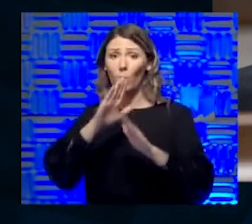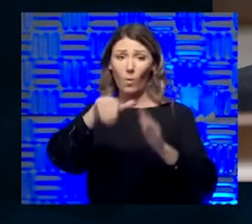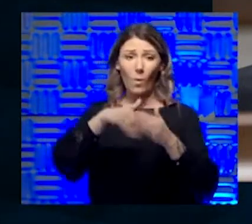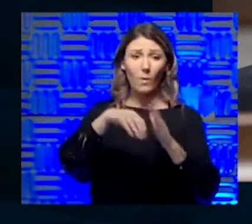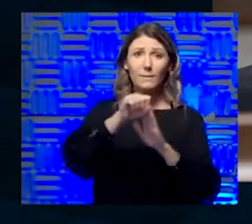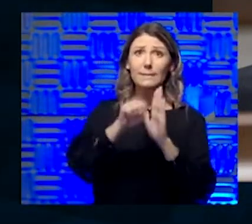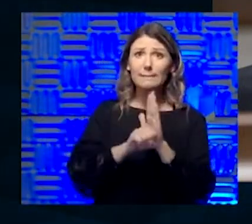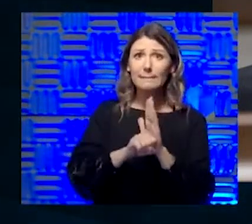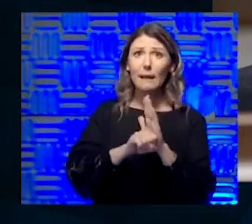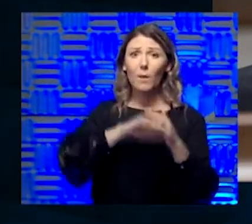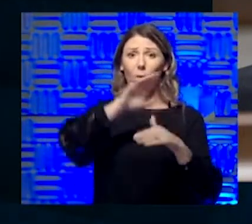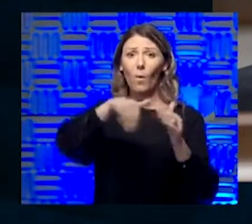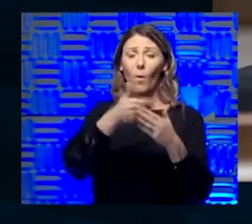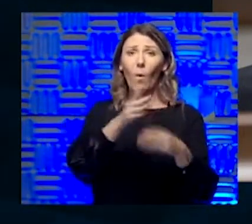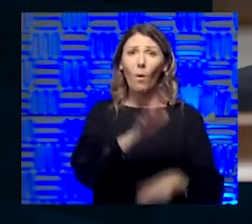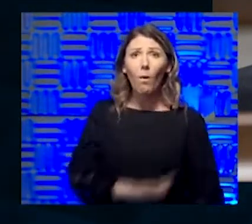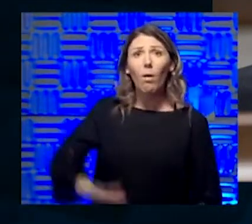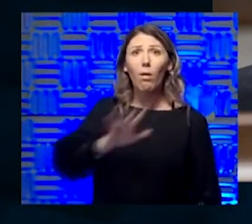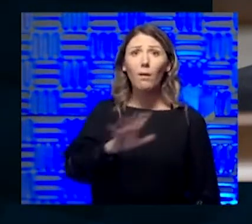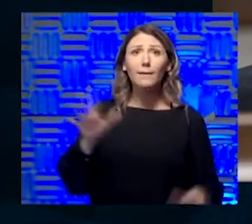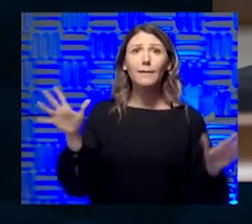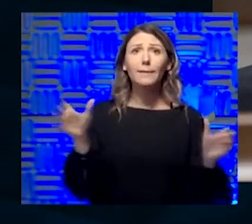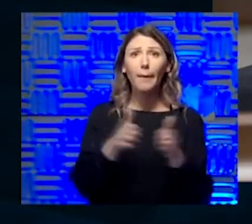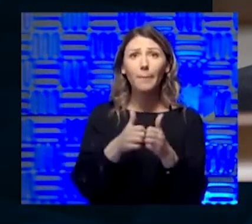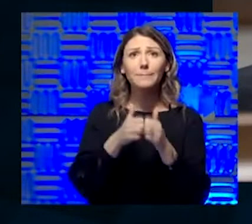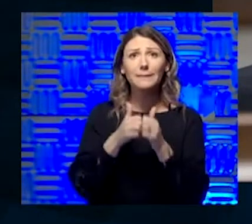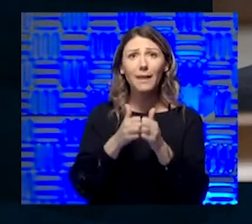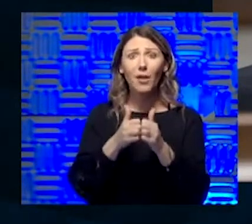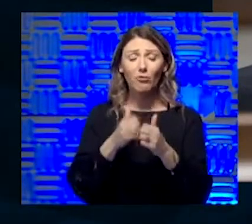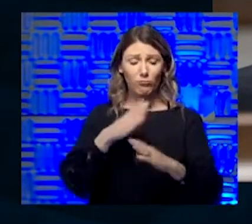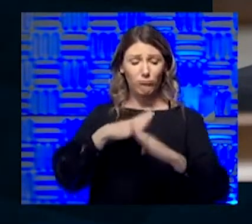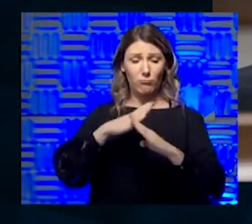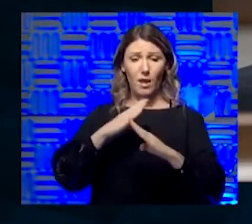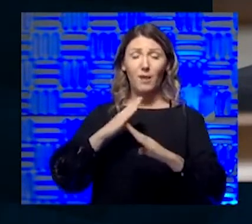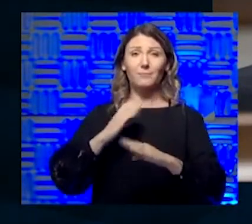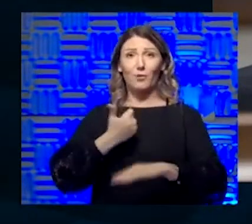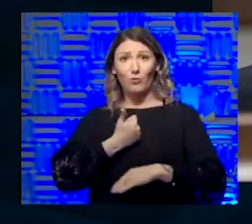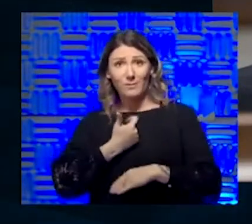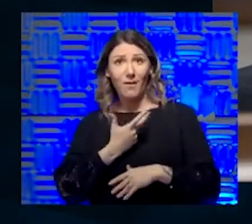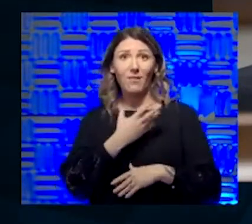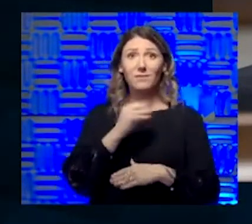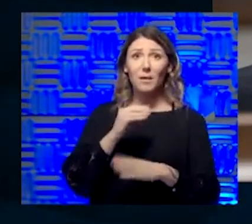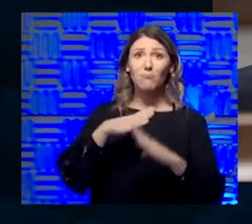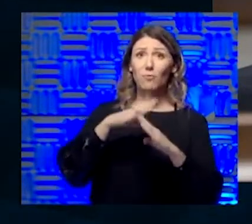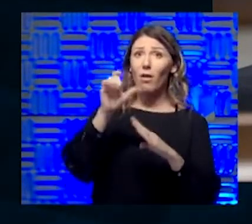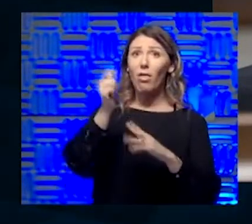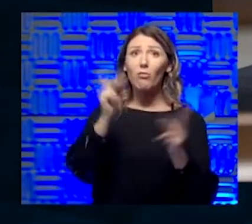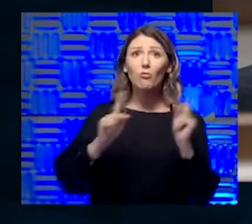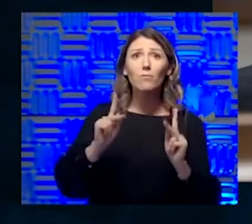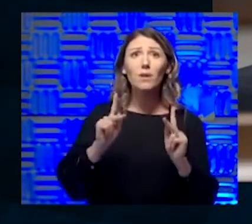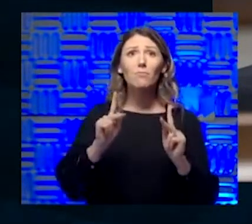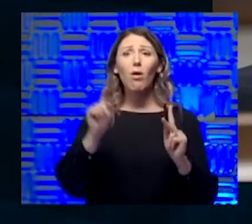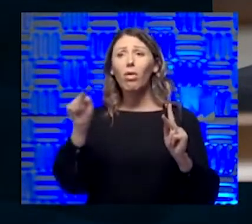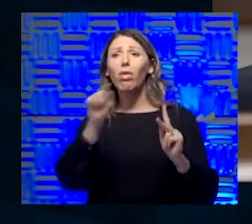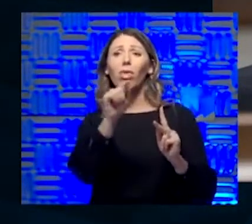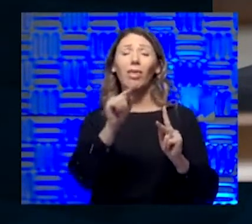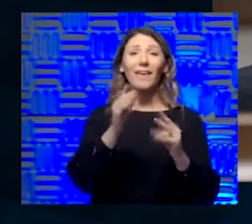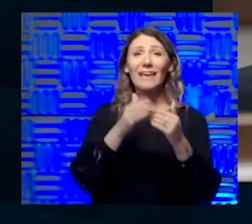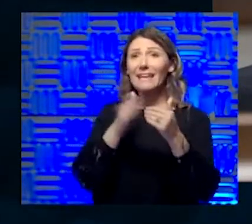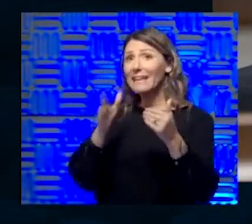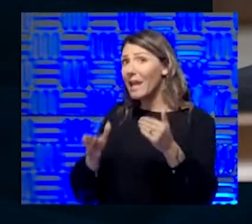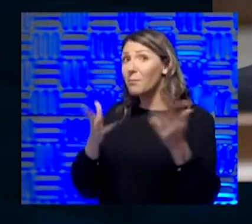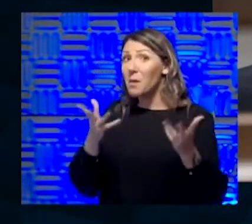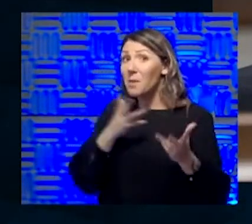region, come together to protect not only ourselves, our families, but to protect other people, our neighbors and people we don't know, and to